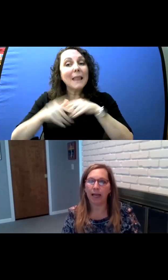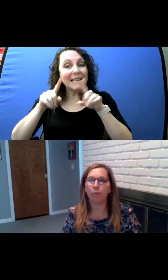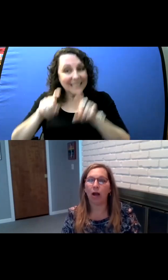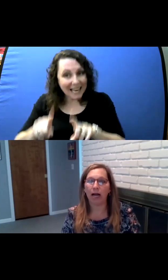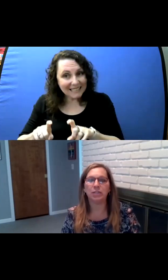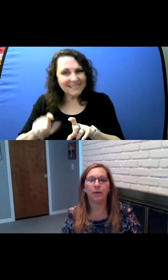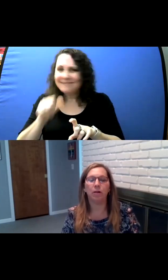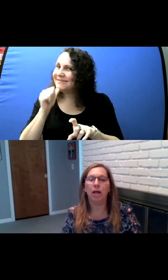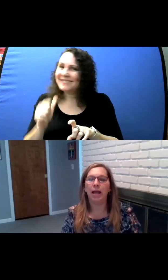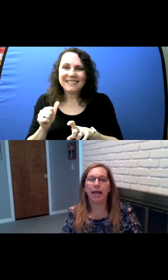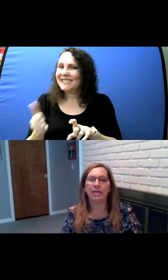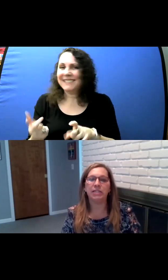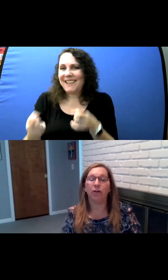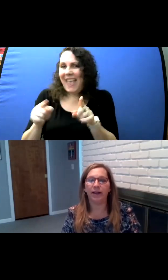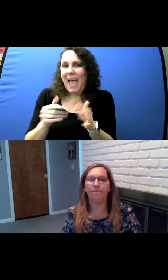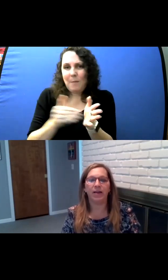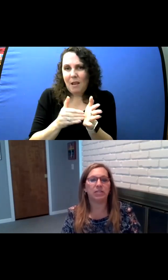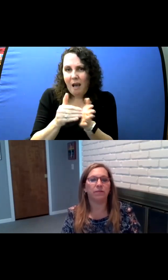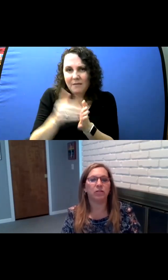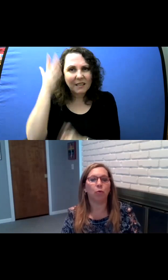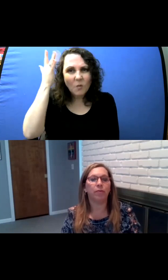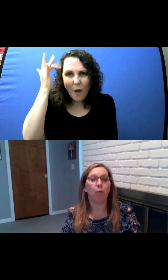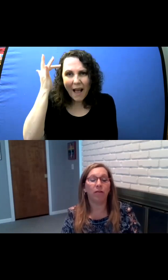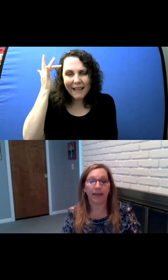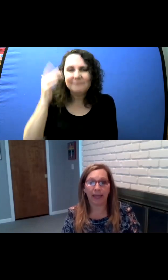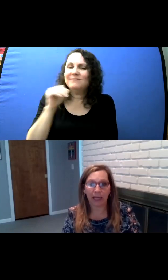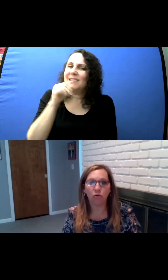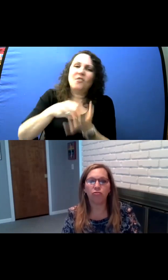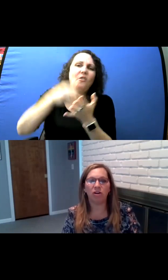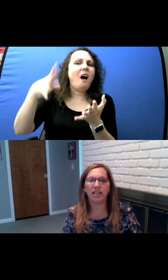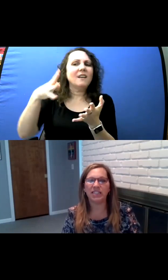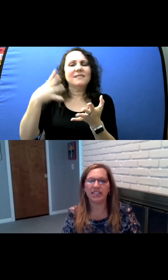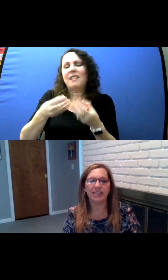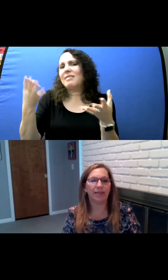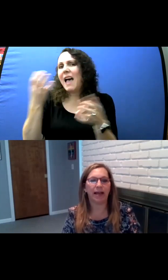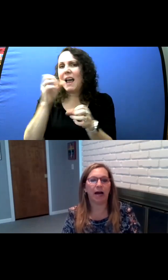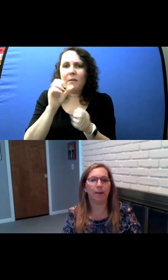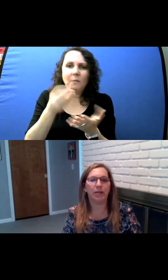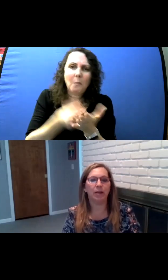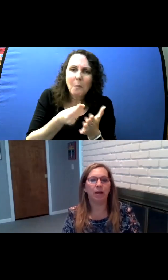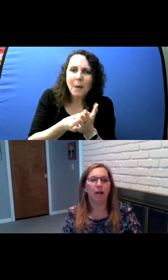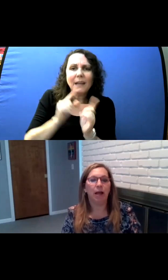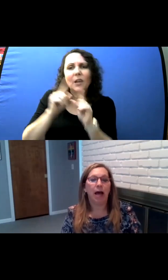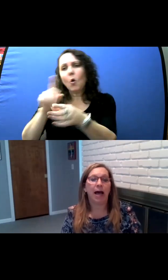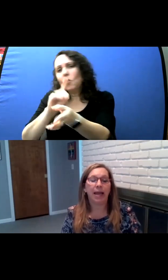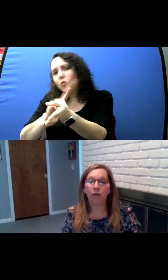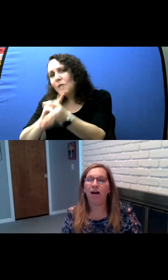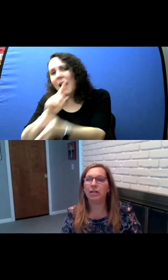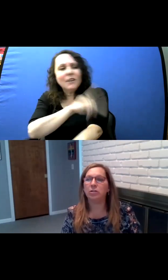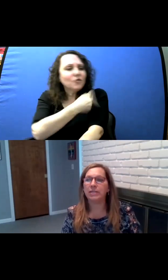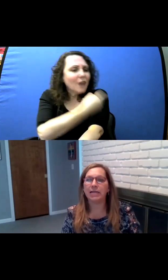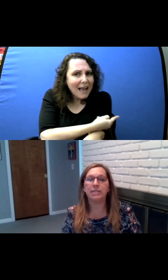office or a lab or a hospital, and it's very invasive. So while they can do a drug test, it's not that common. A